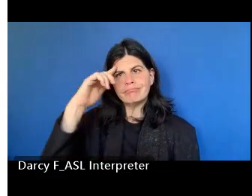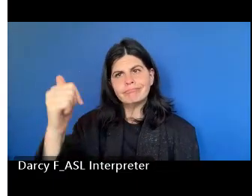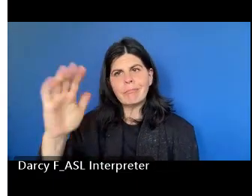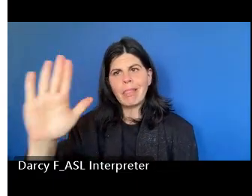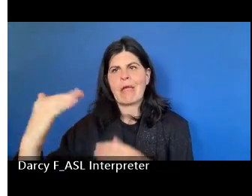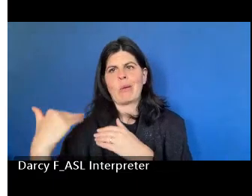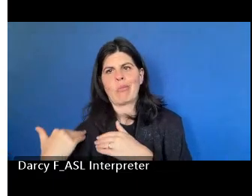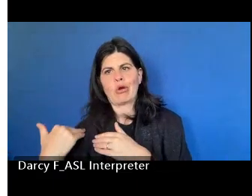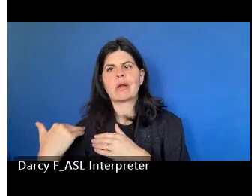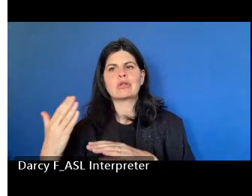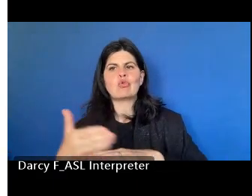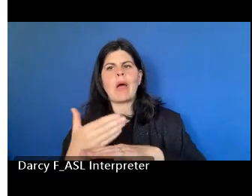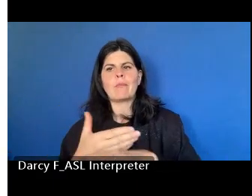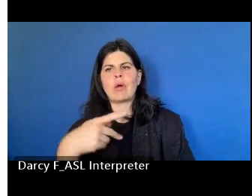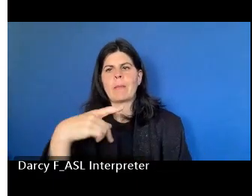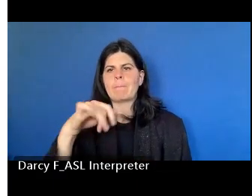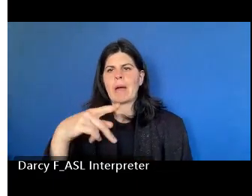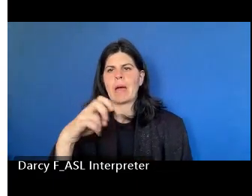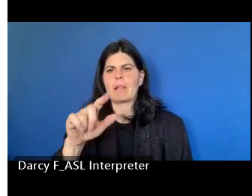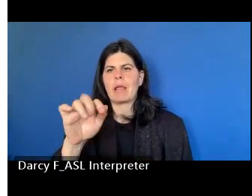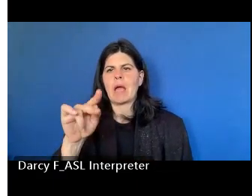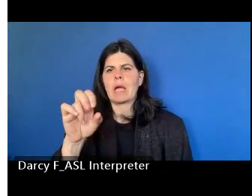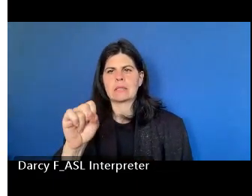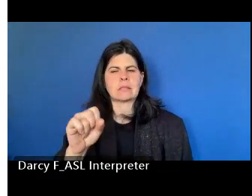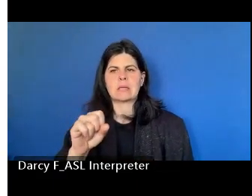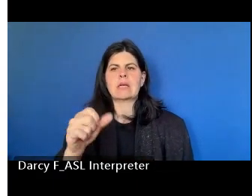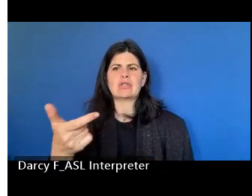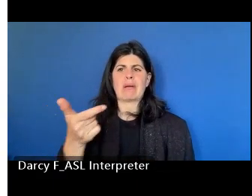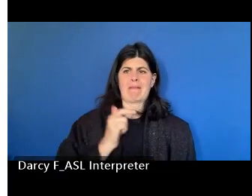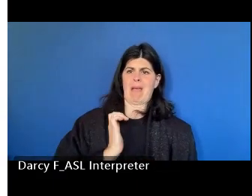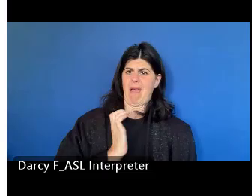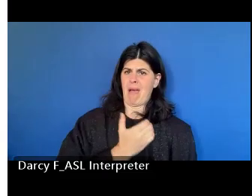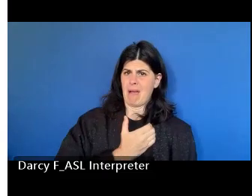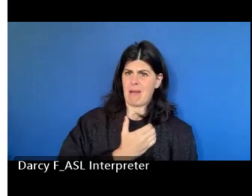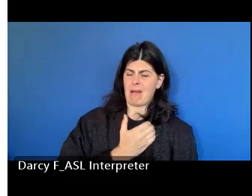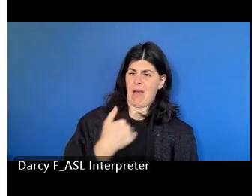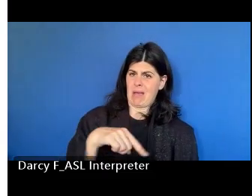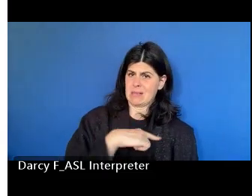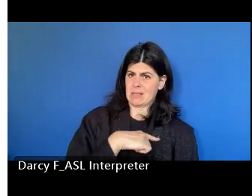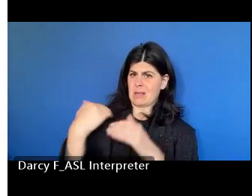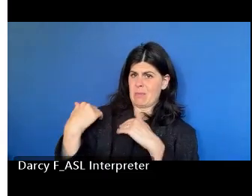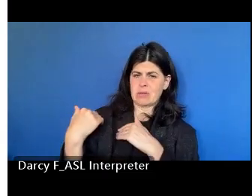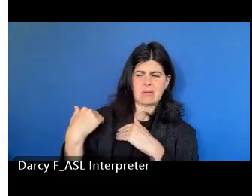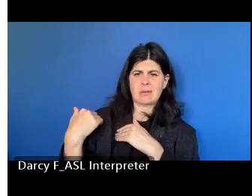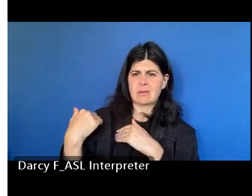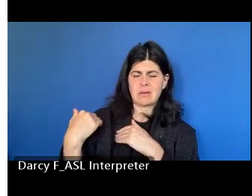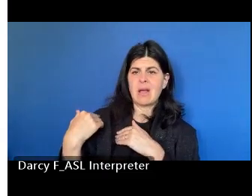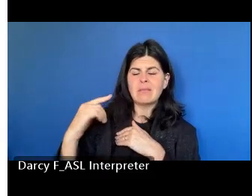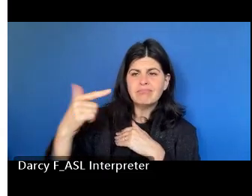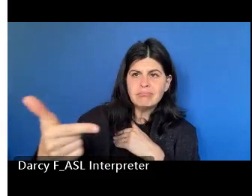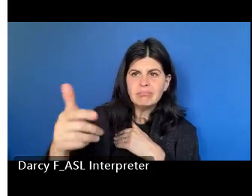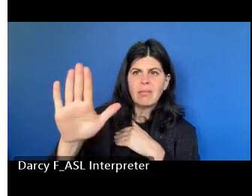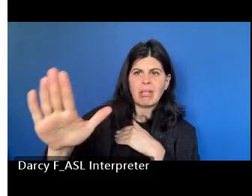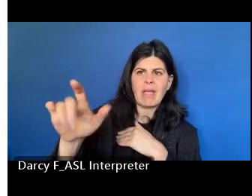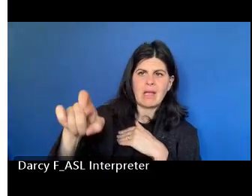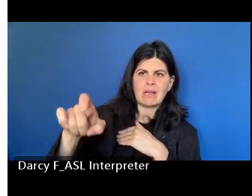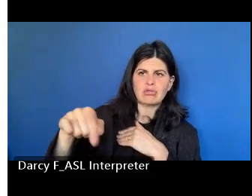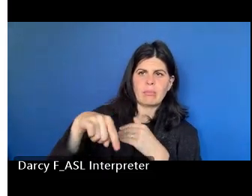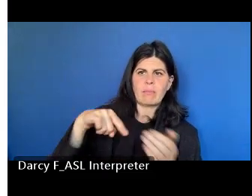ours. They're shifting the burden to us because they don't want to replace the old pipelines. They should have to redo it. They should have to pay for those upgrades